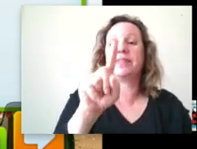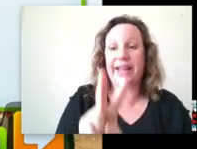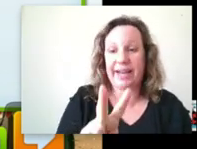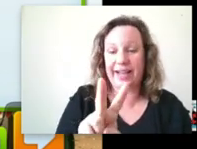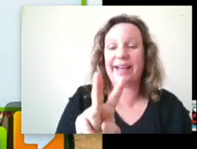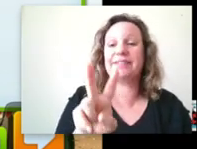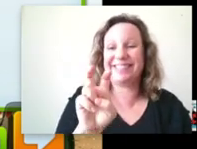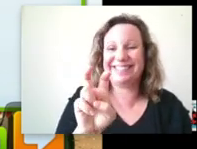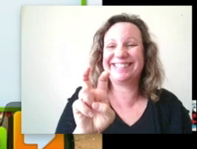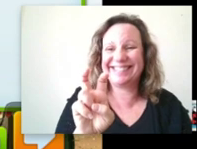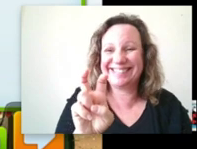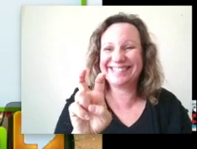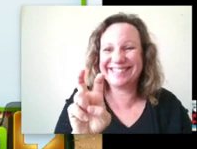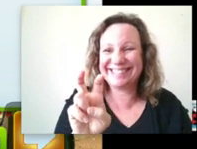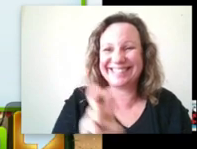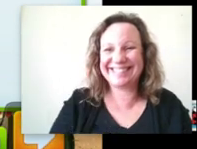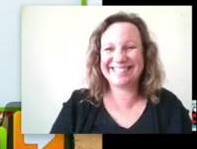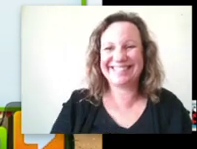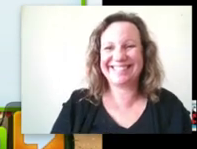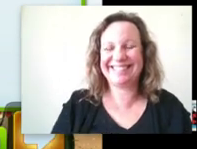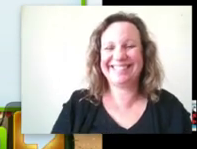inches. 2.5 inches.